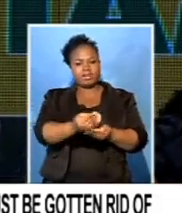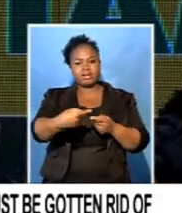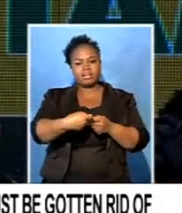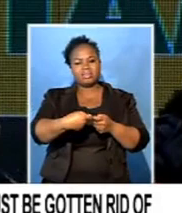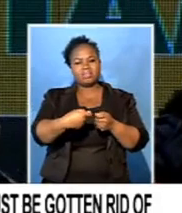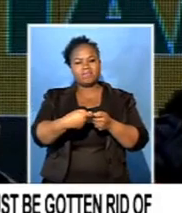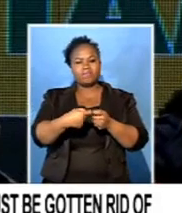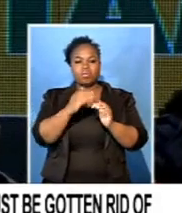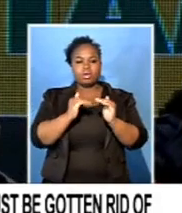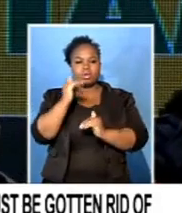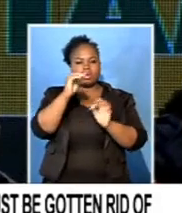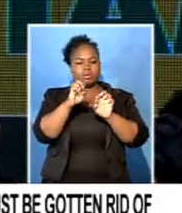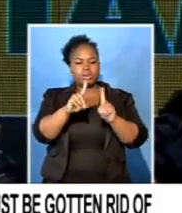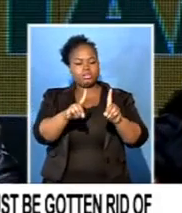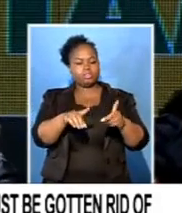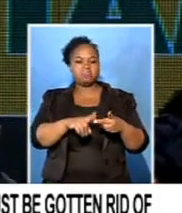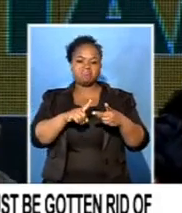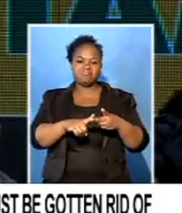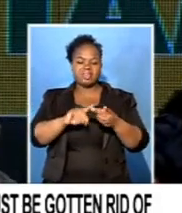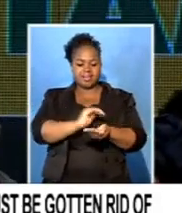higher education and jobs.